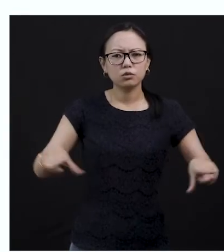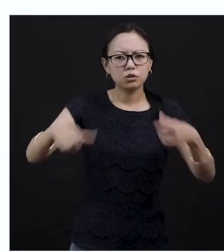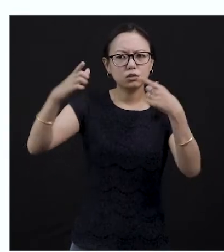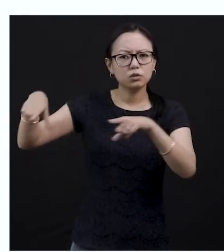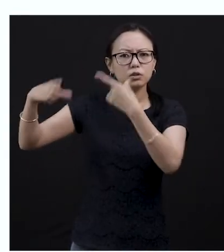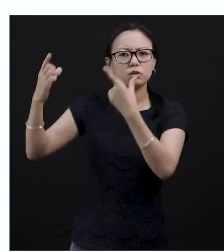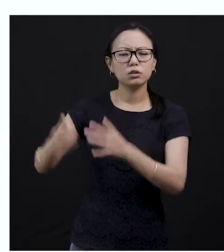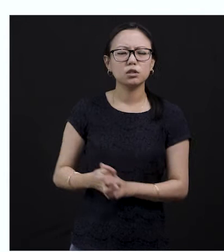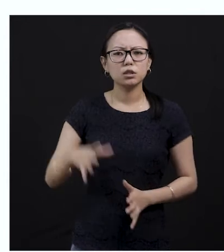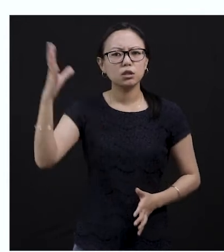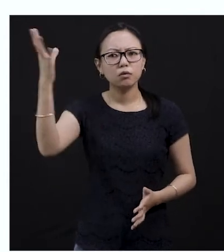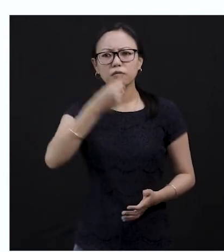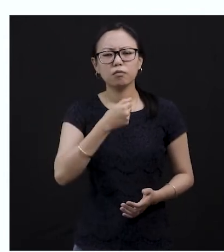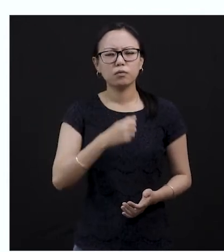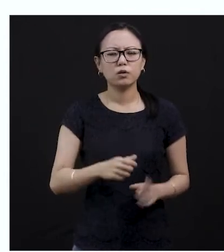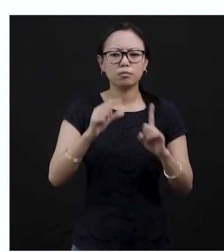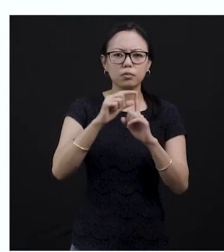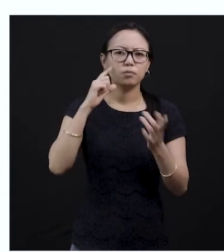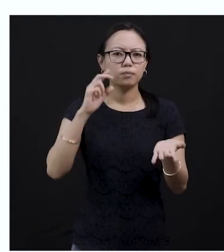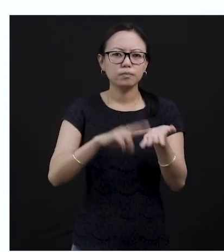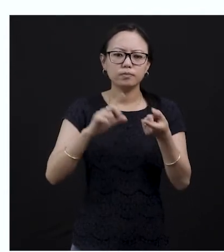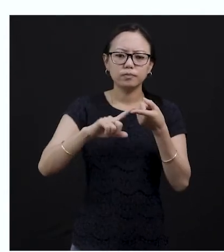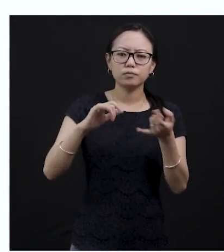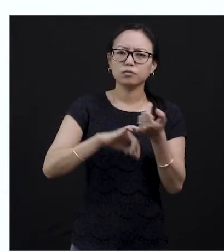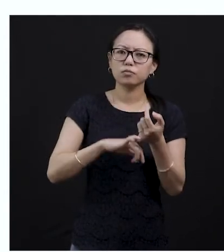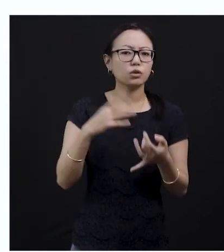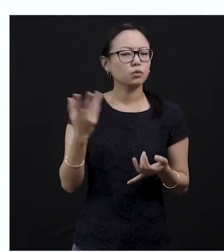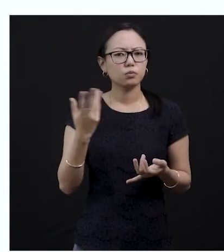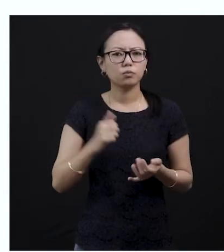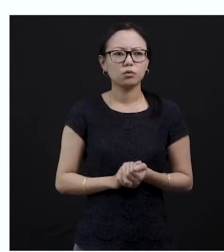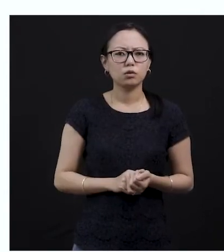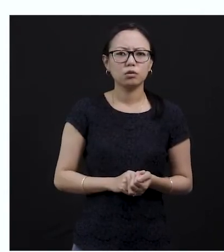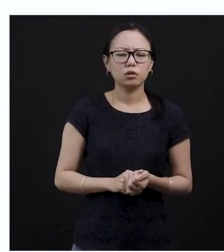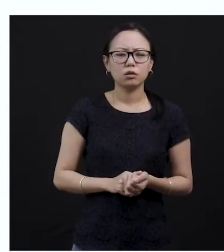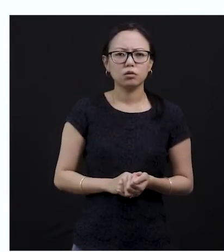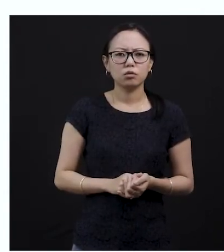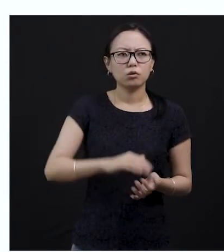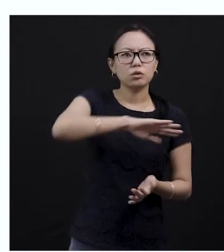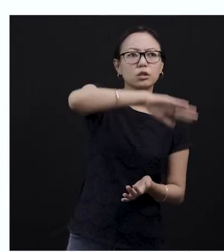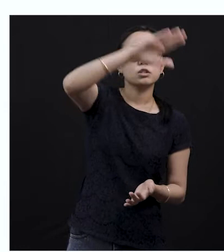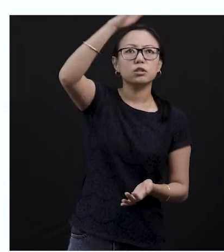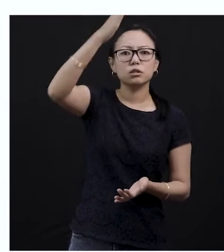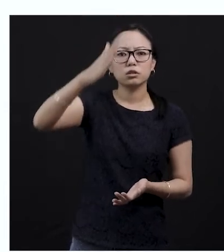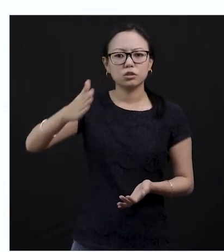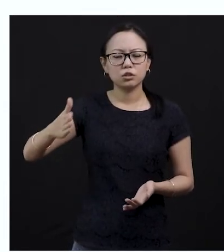are cone shaped. That means sloping, like a roof, yes or no, like a roof. They have cone